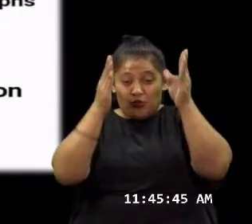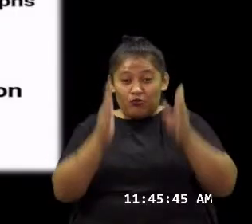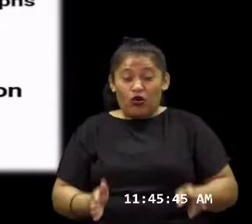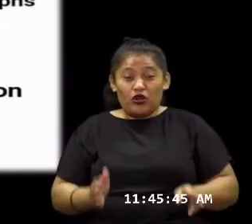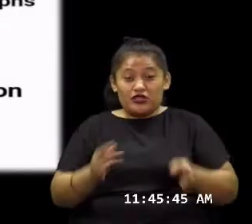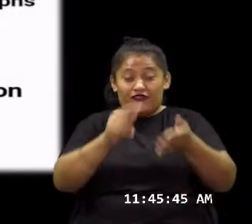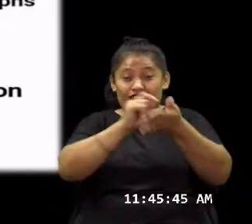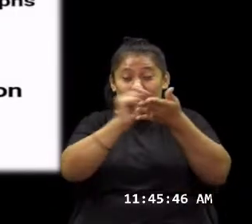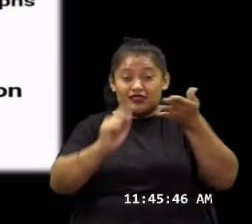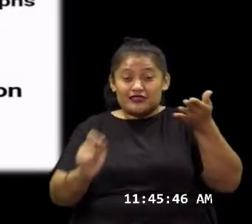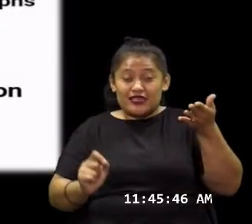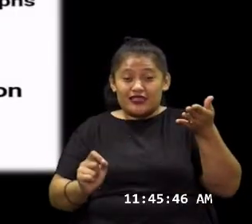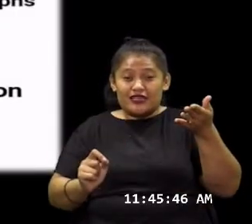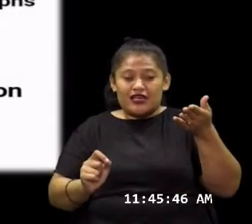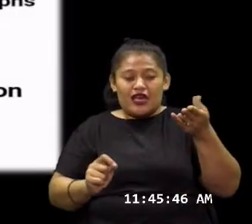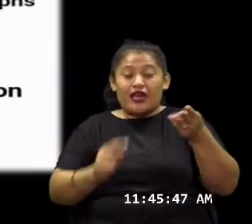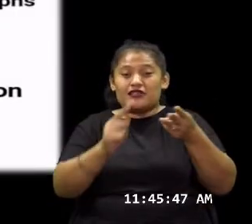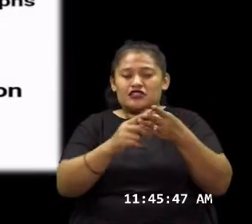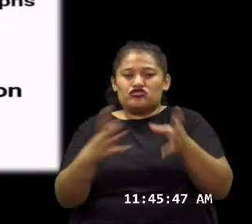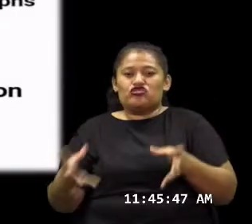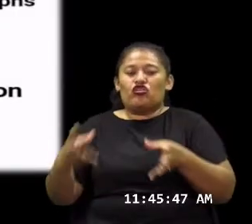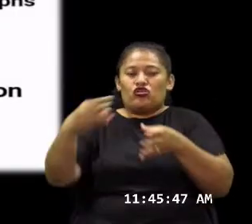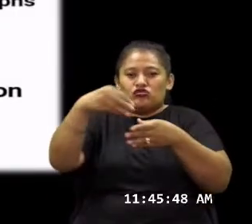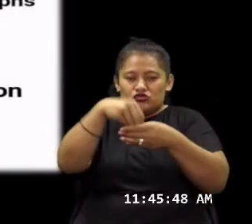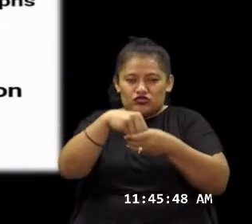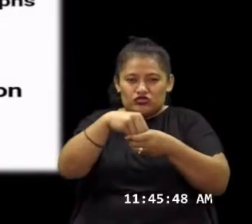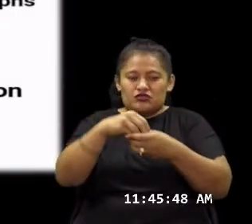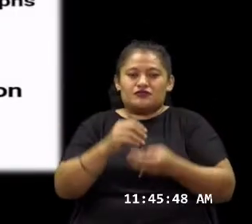essay, and a conclusion.